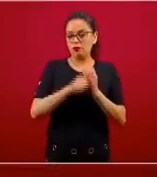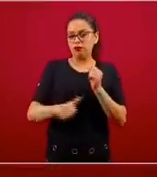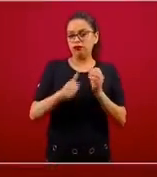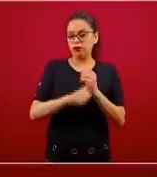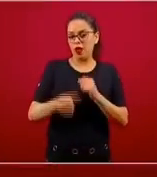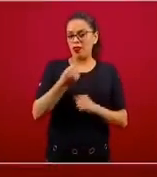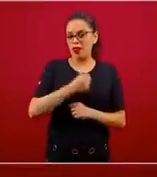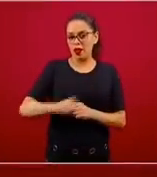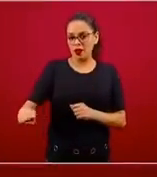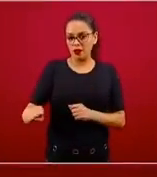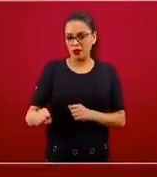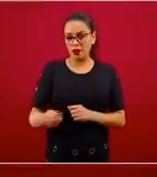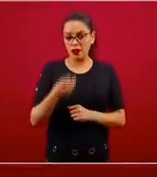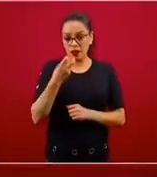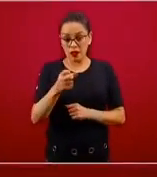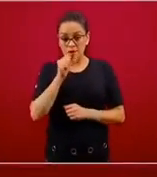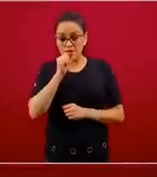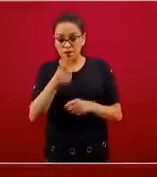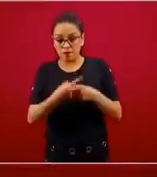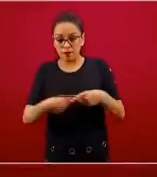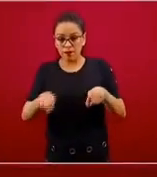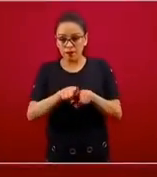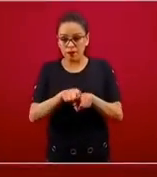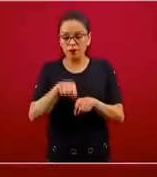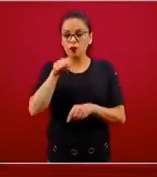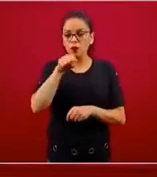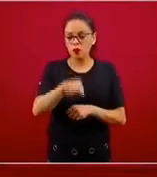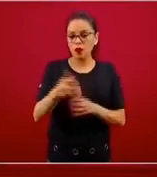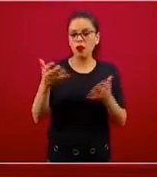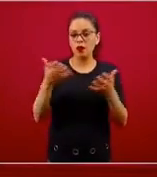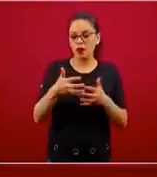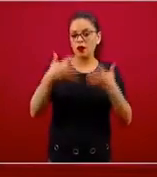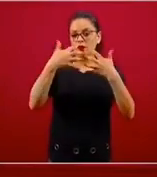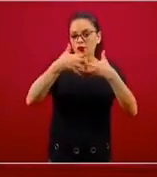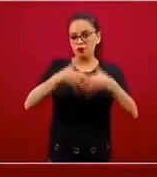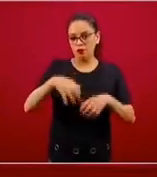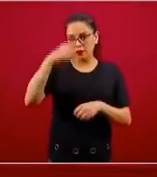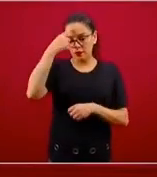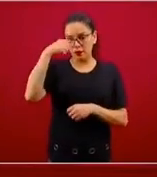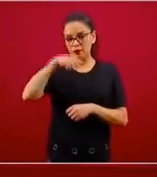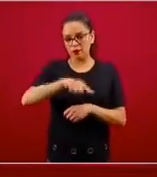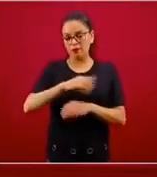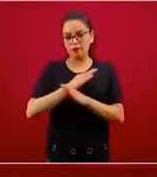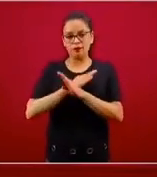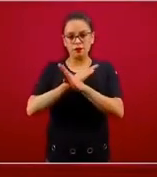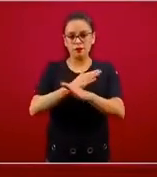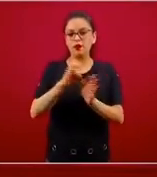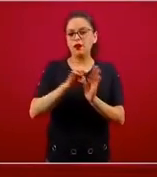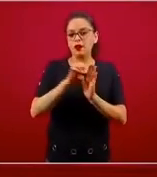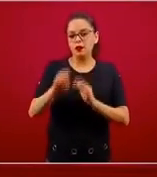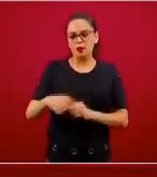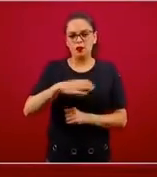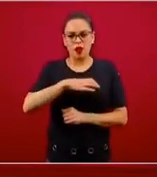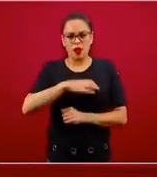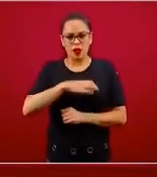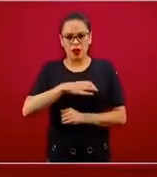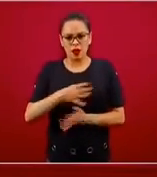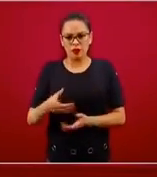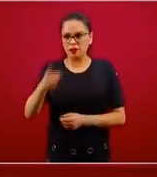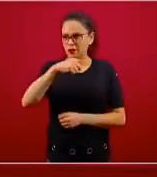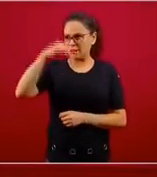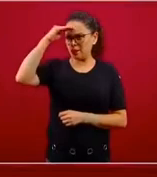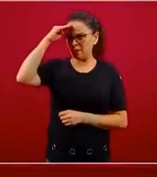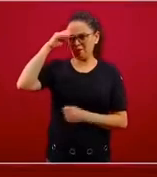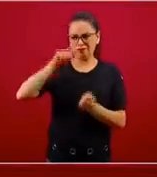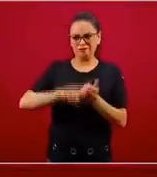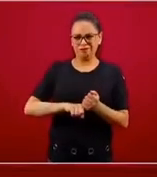going to make it difficult to deal with this. For example, if we have diarrhea, the same parts of our immune system that are